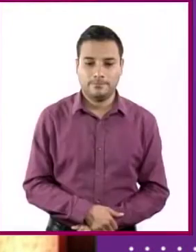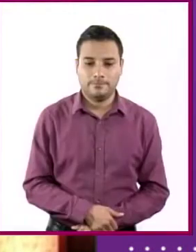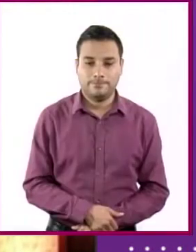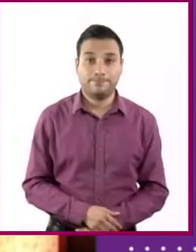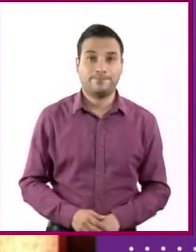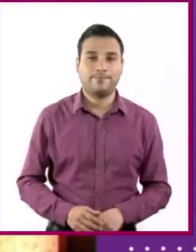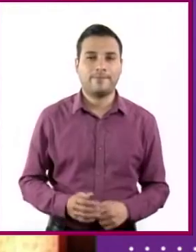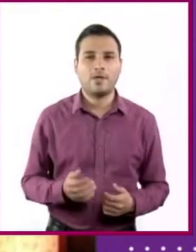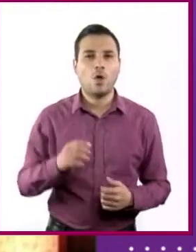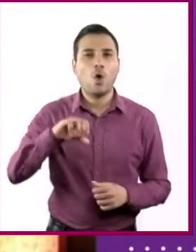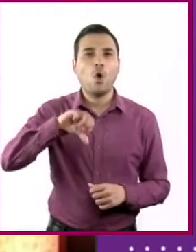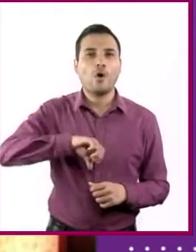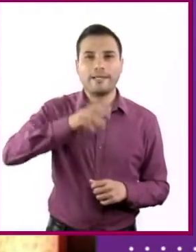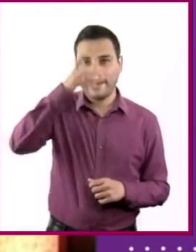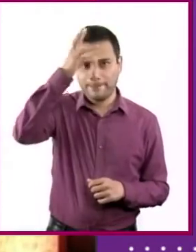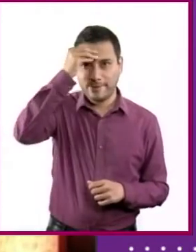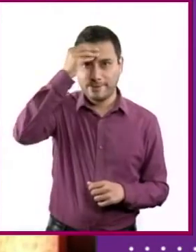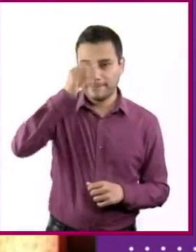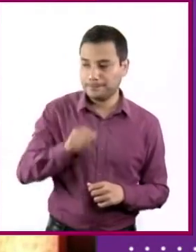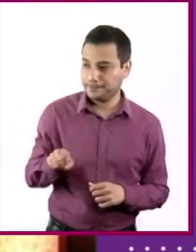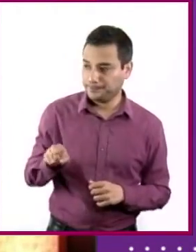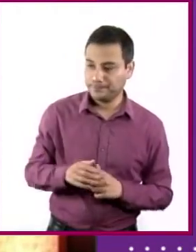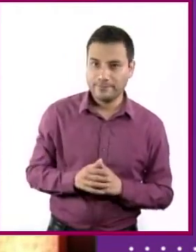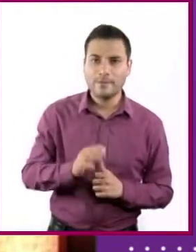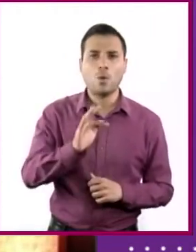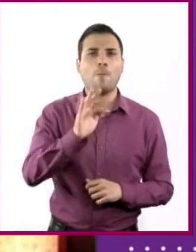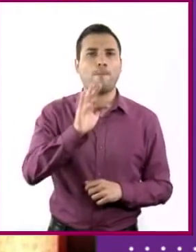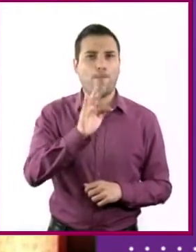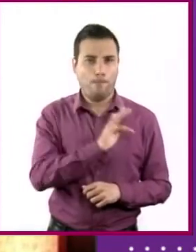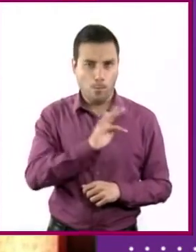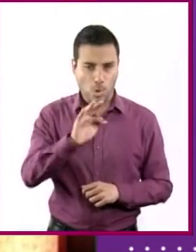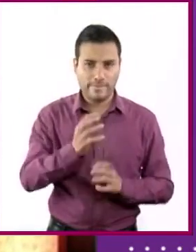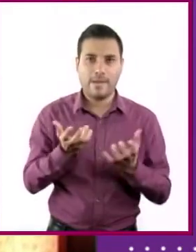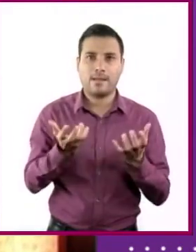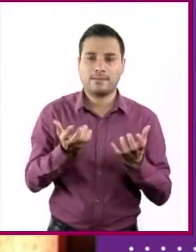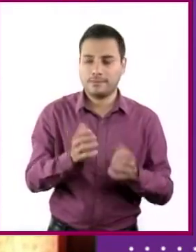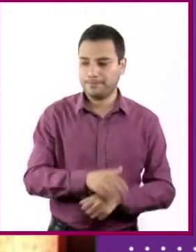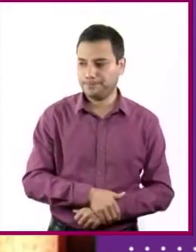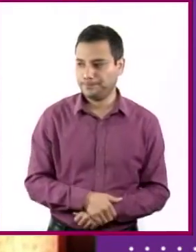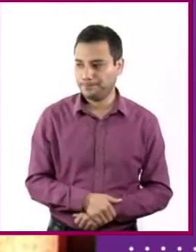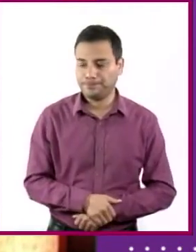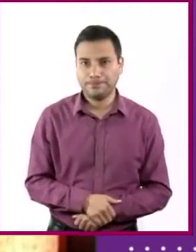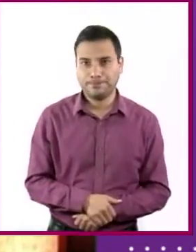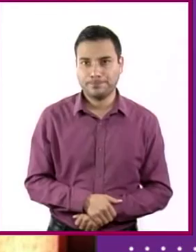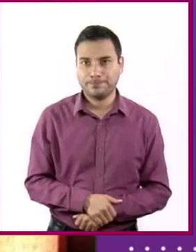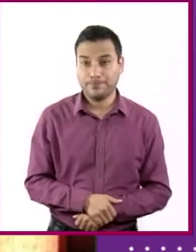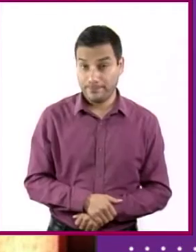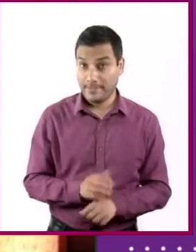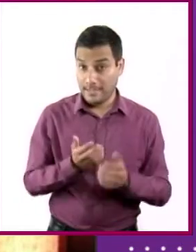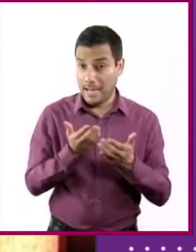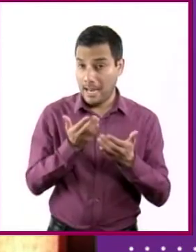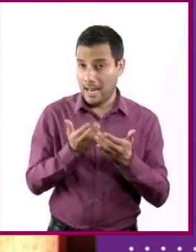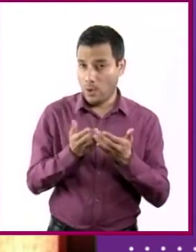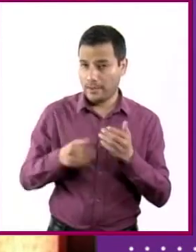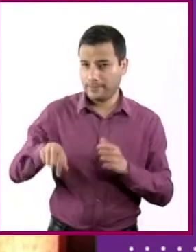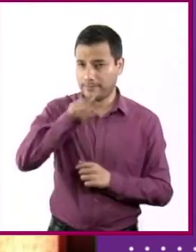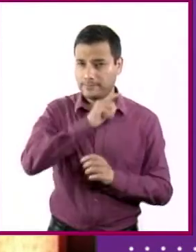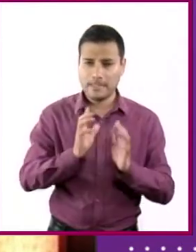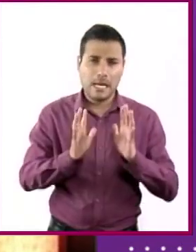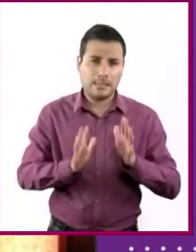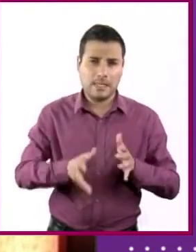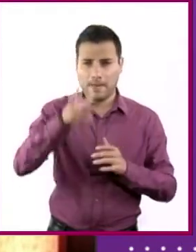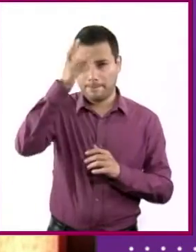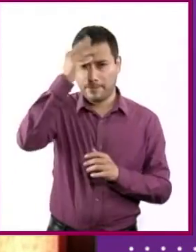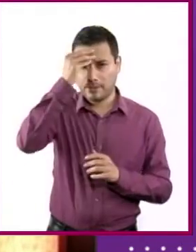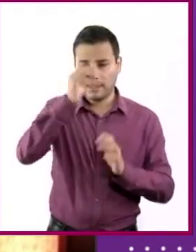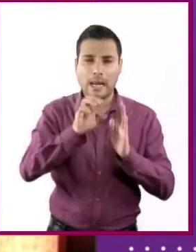Hoy aprendimos a usar could para hablar de las habilidades de otras personas. Ahora sabemos que cuando nos preguntan por